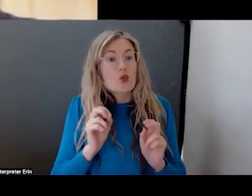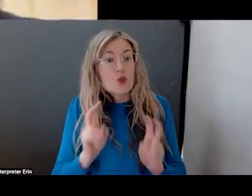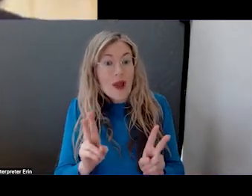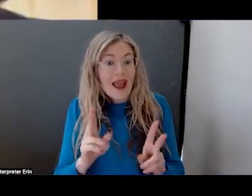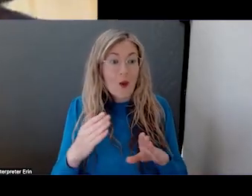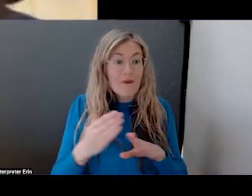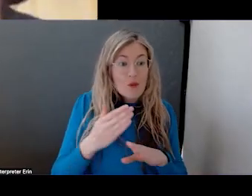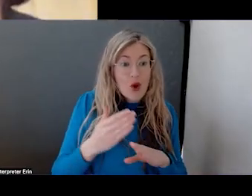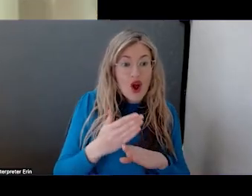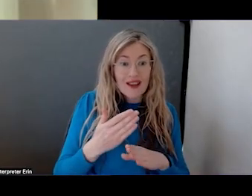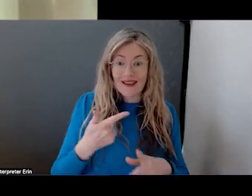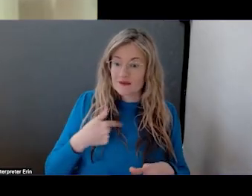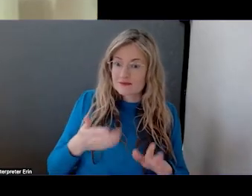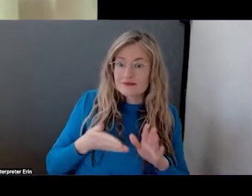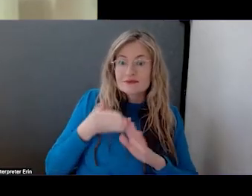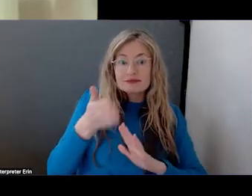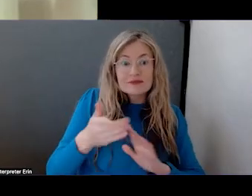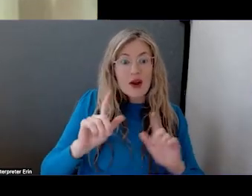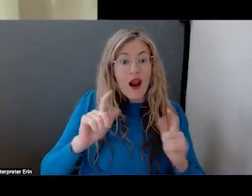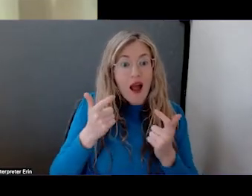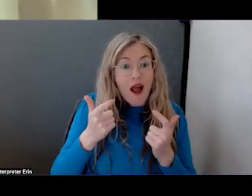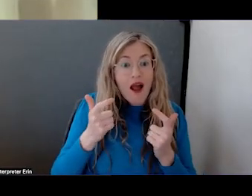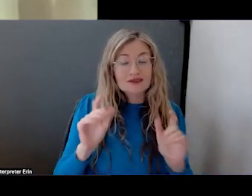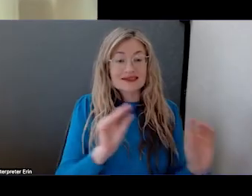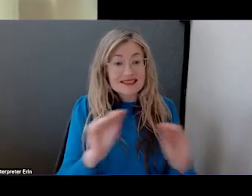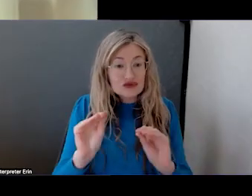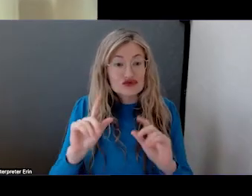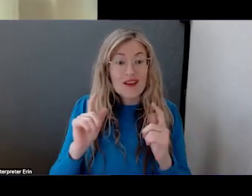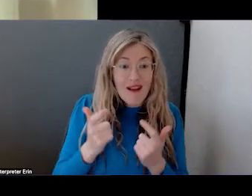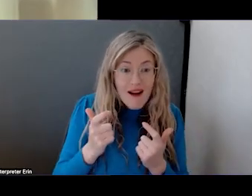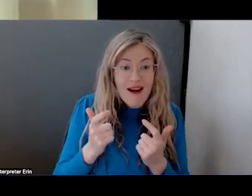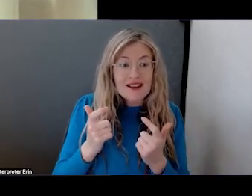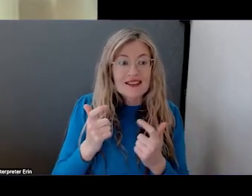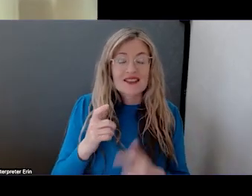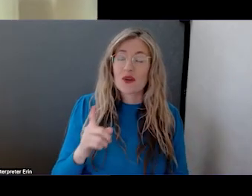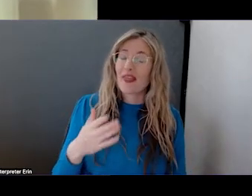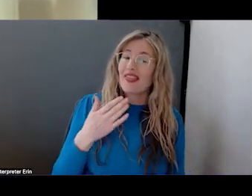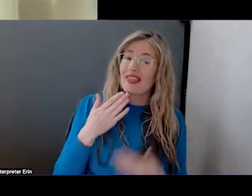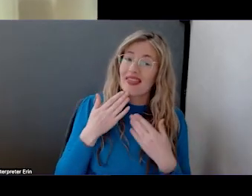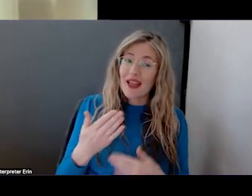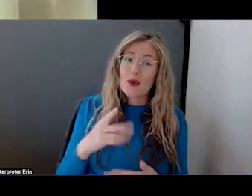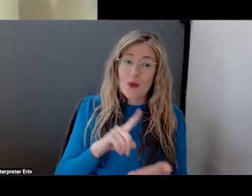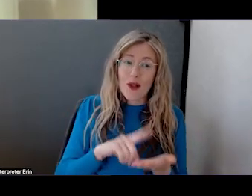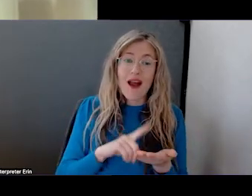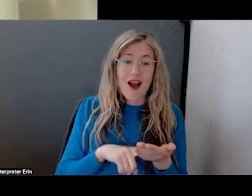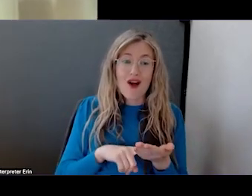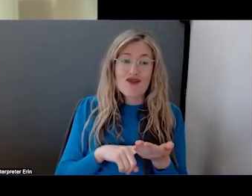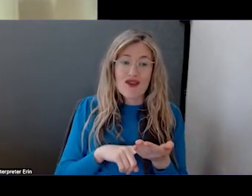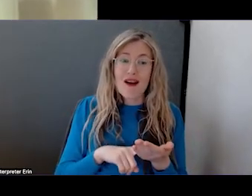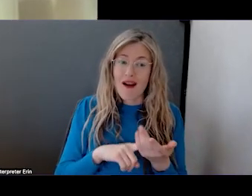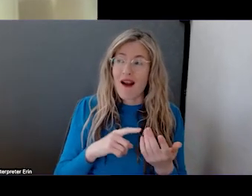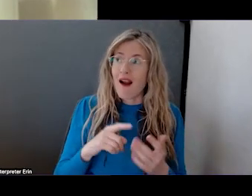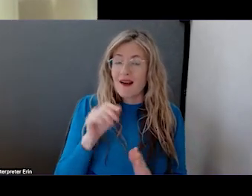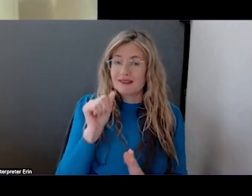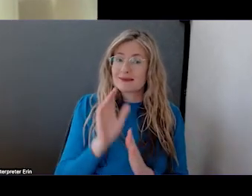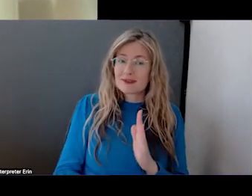and teaching a class. Well, thank you, Laura. It has definitely been a very enriching experience.